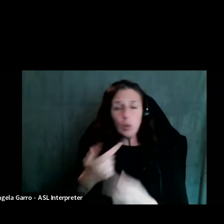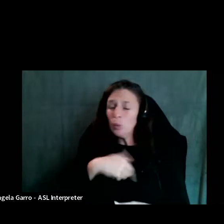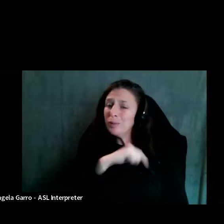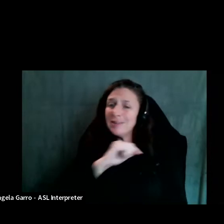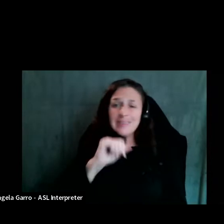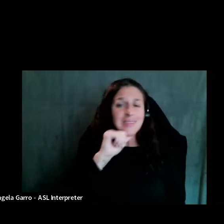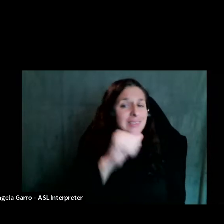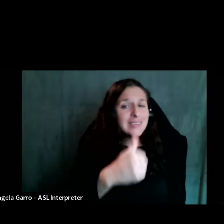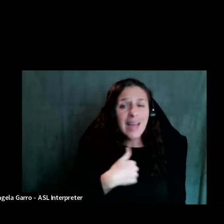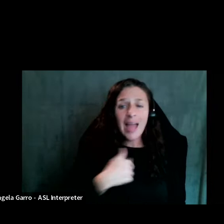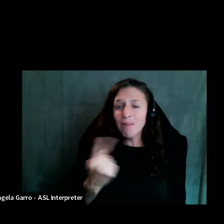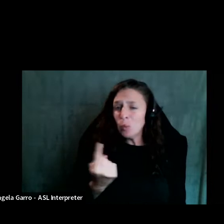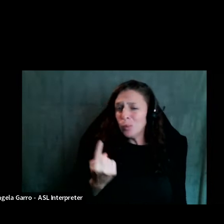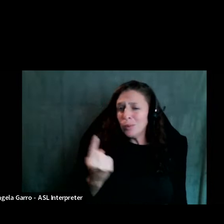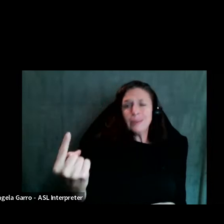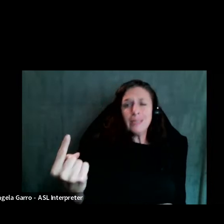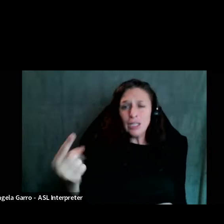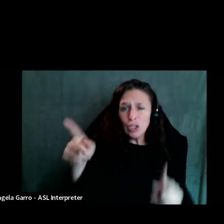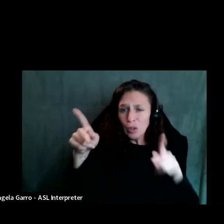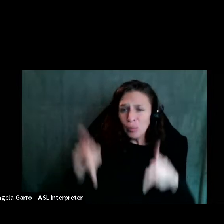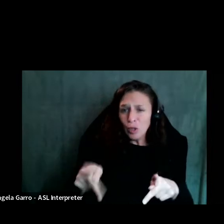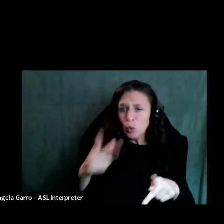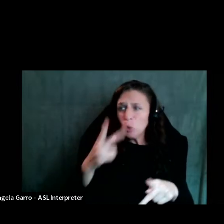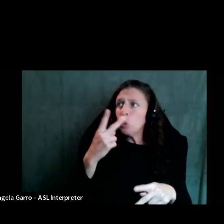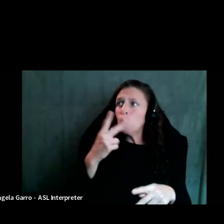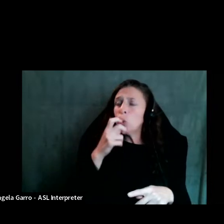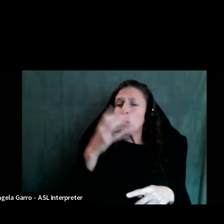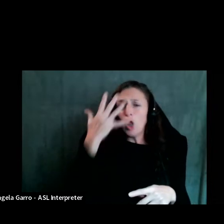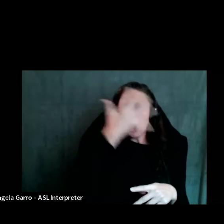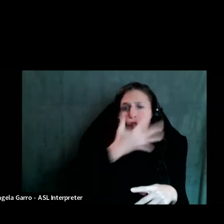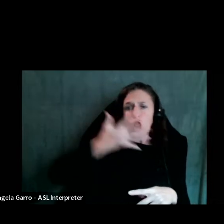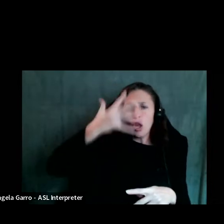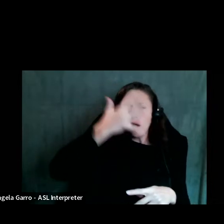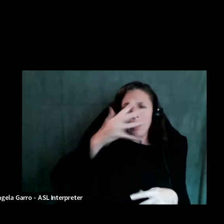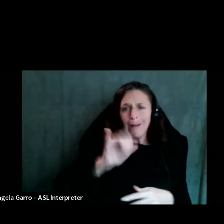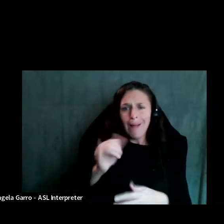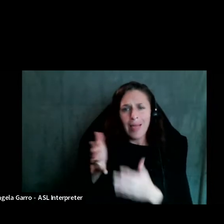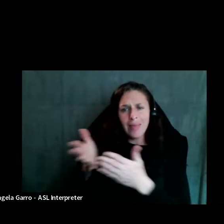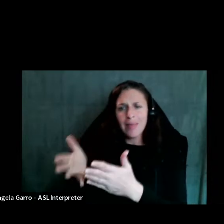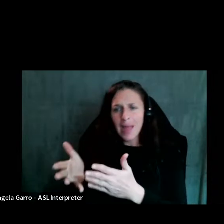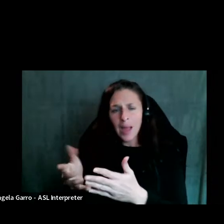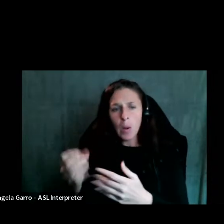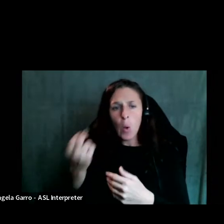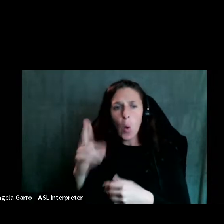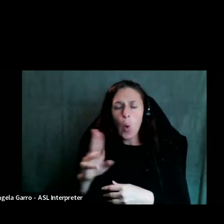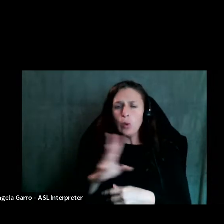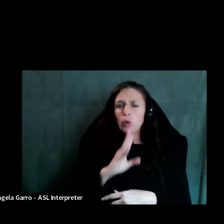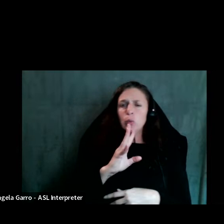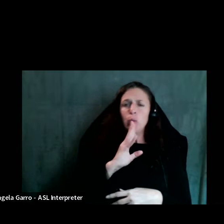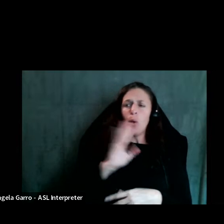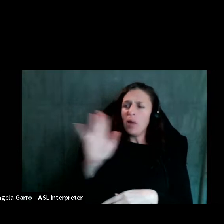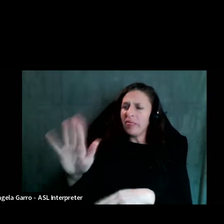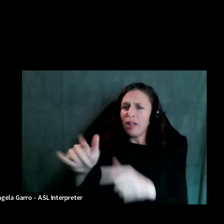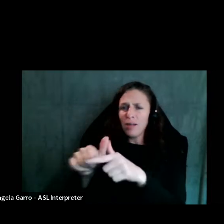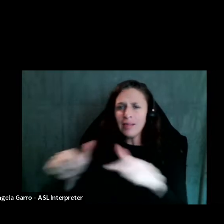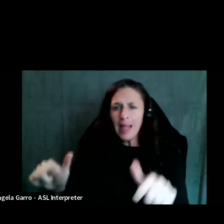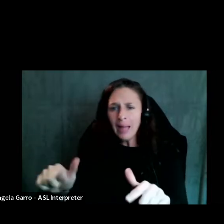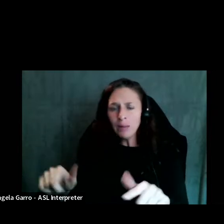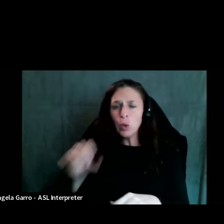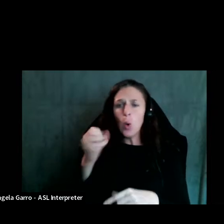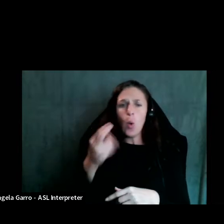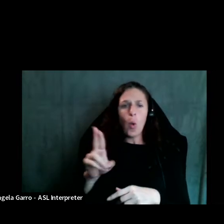single person that looked like them or spoke the language or the culture that they